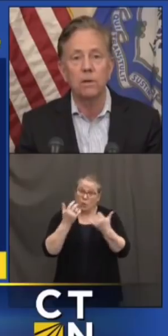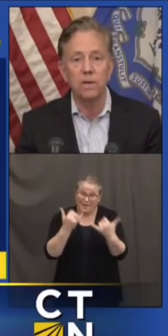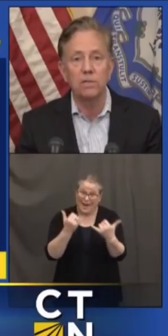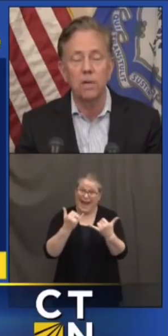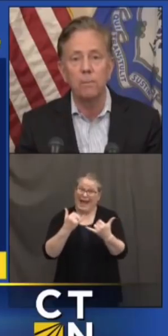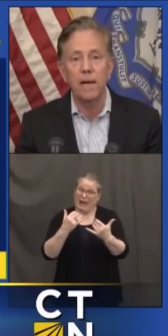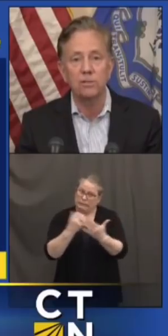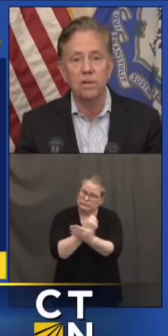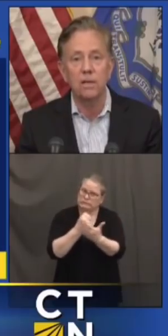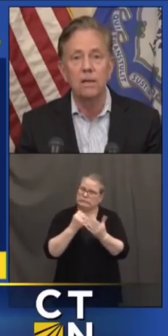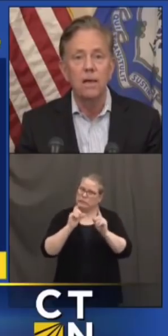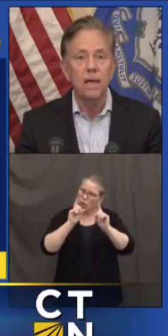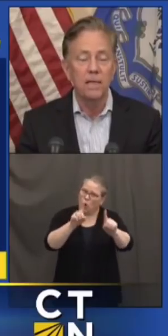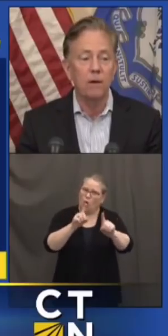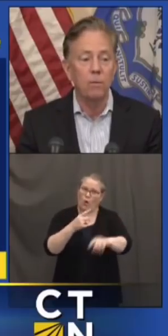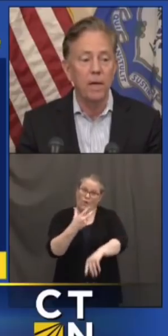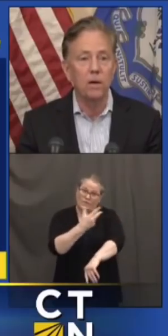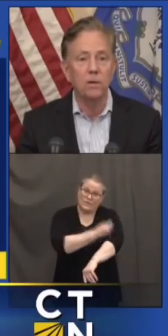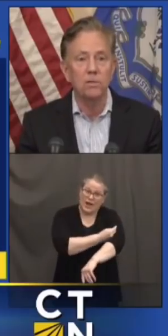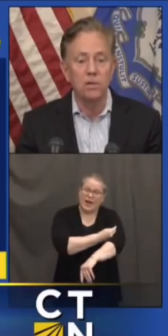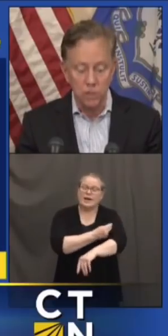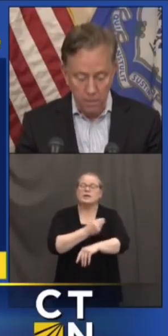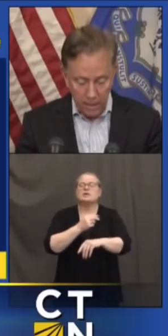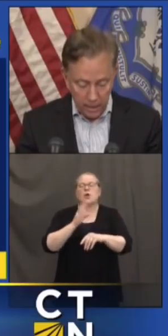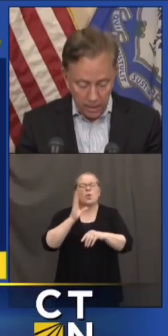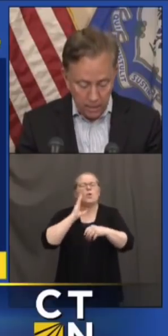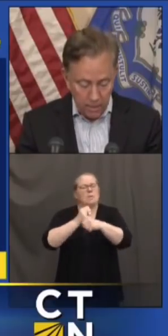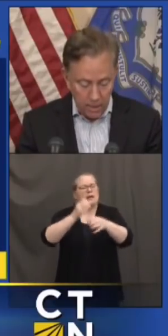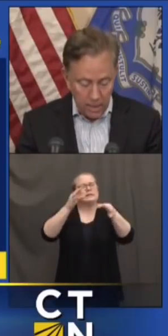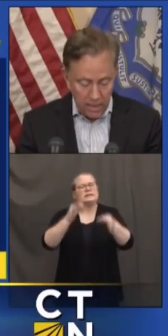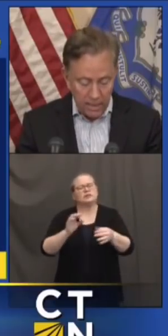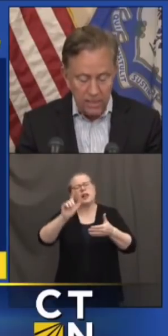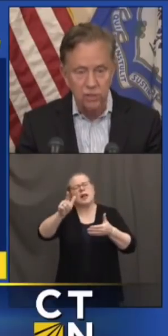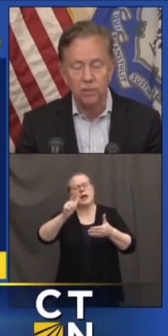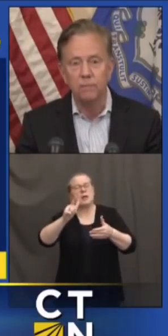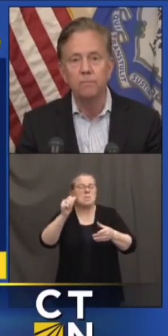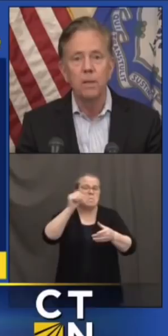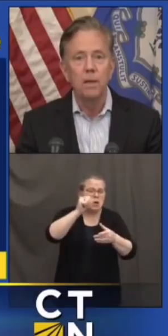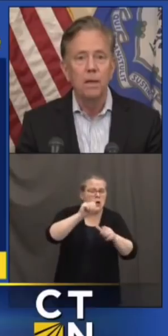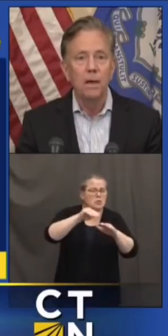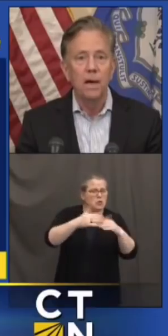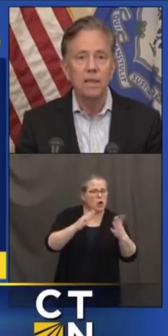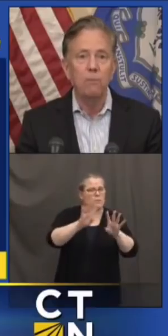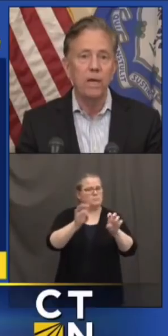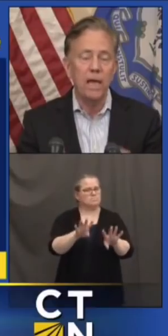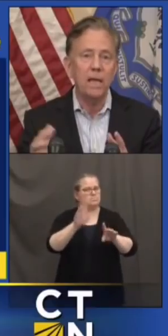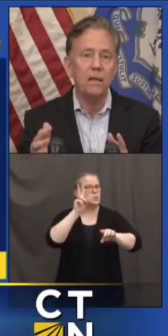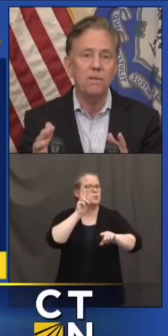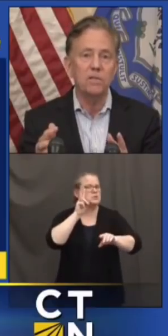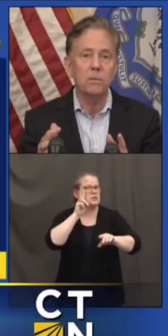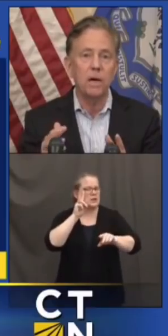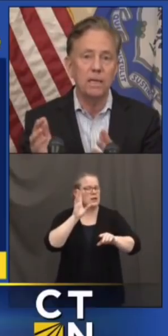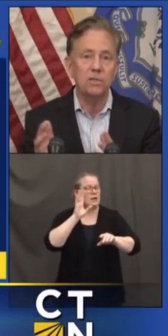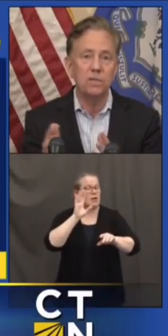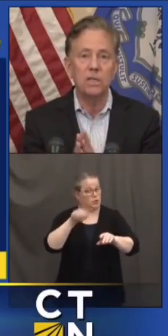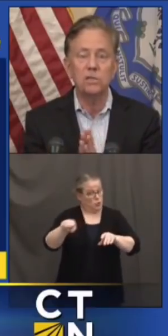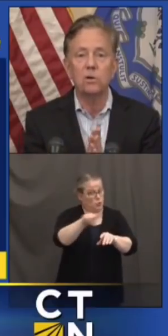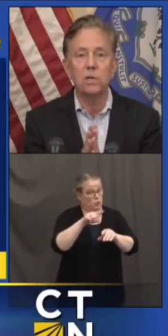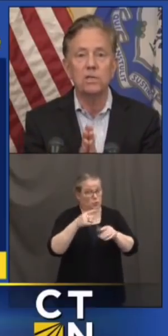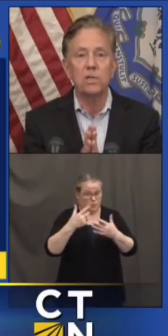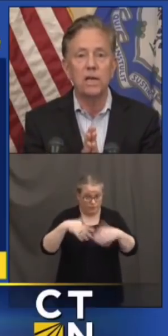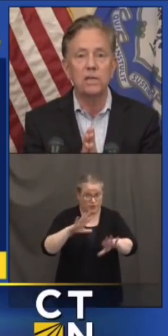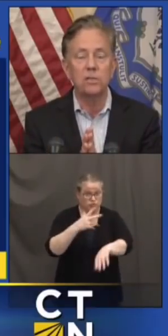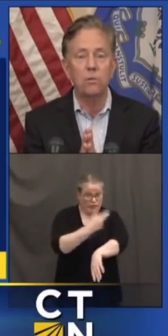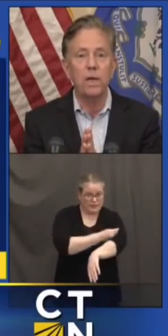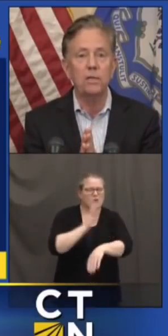now. There is capacity, and that will make our decision-making a lot easier. I think we can give you some guidance at this